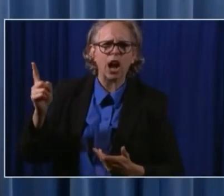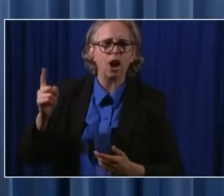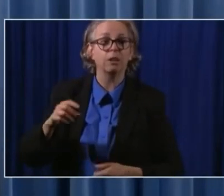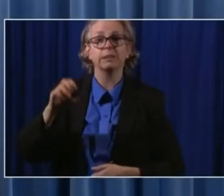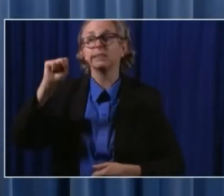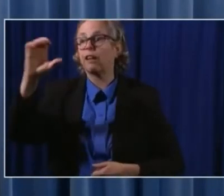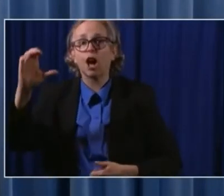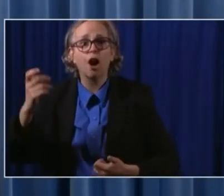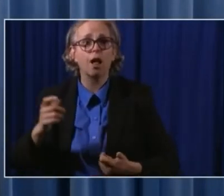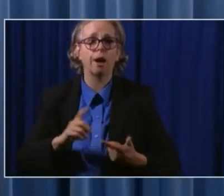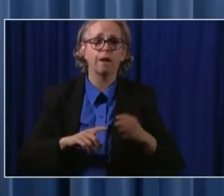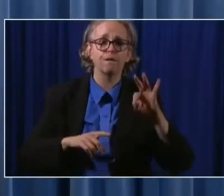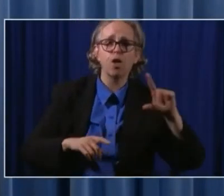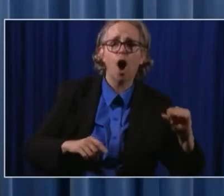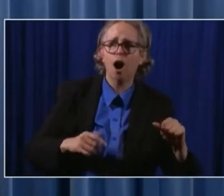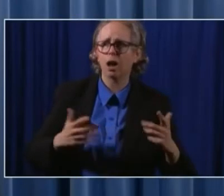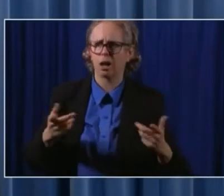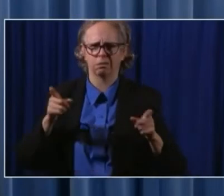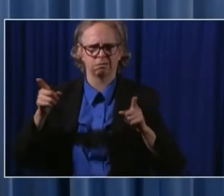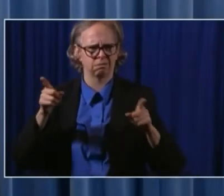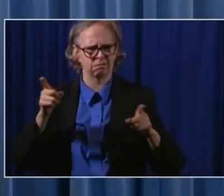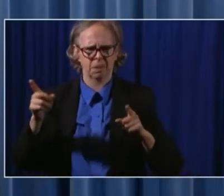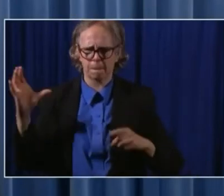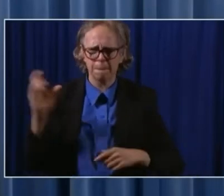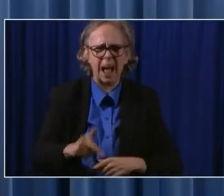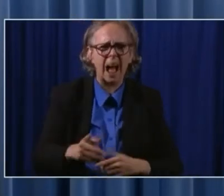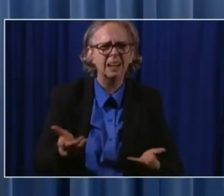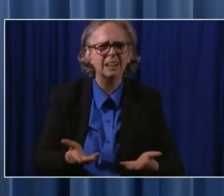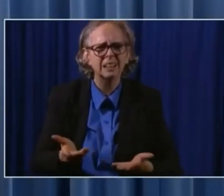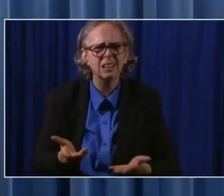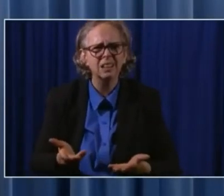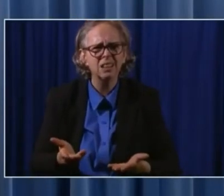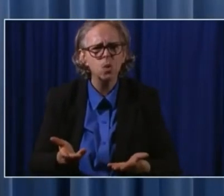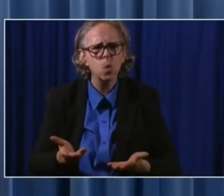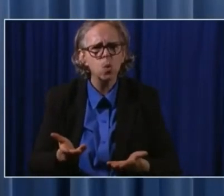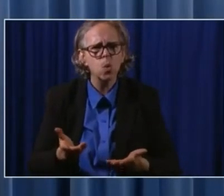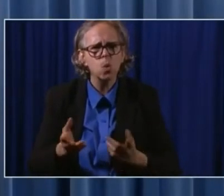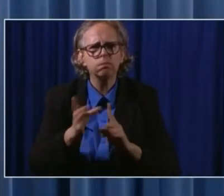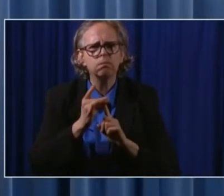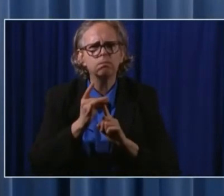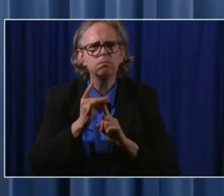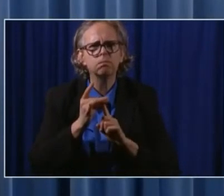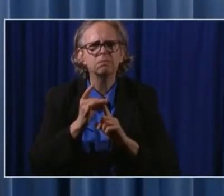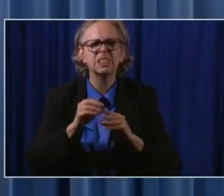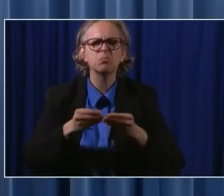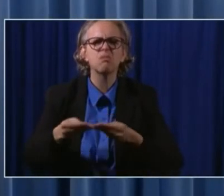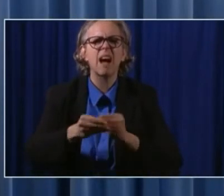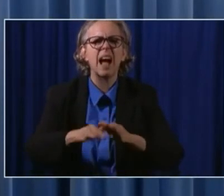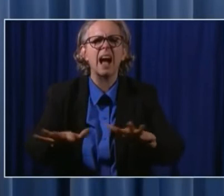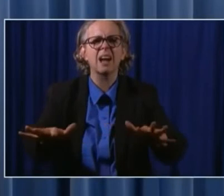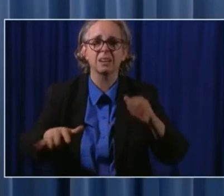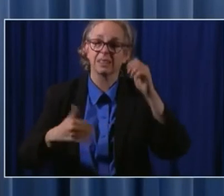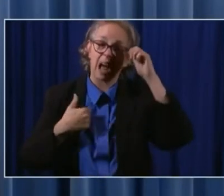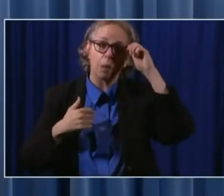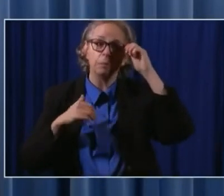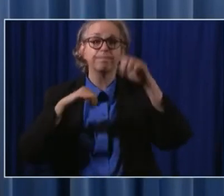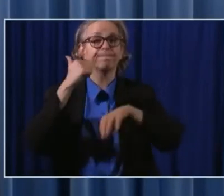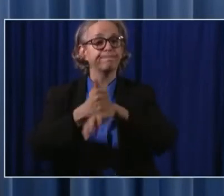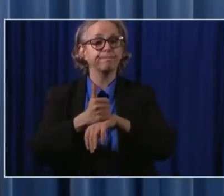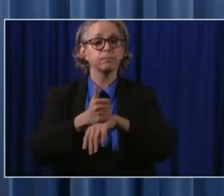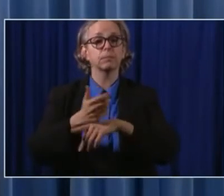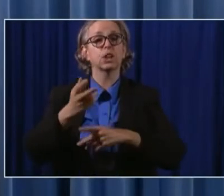in the Buckeye State. So today we're putting out an advisory, a travel advisory